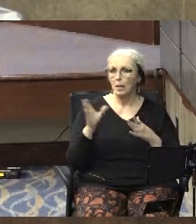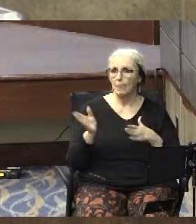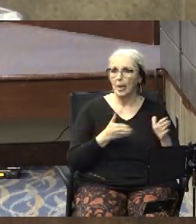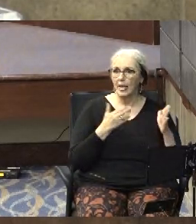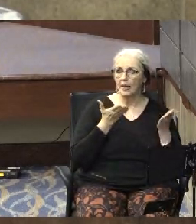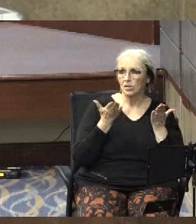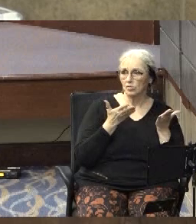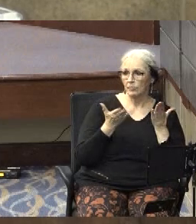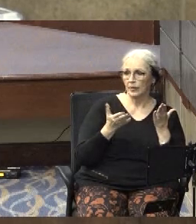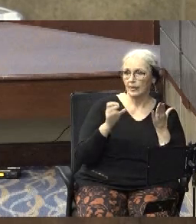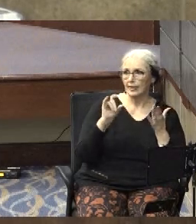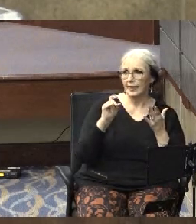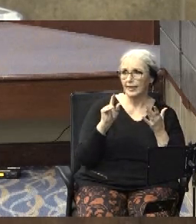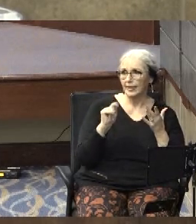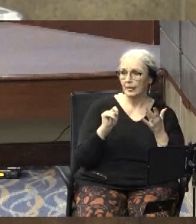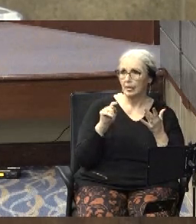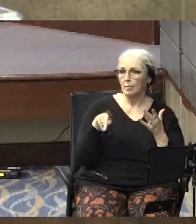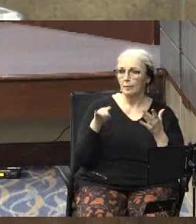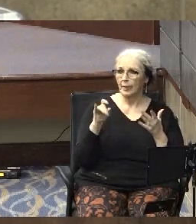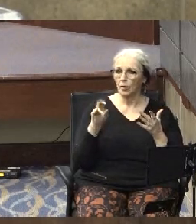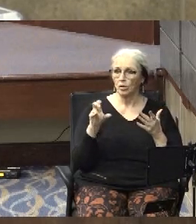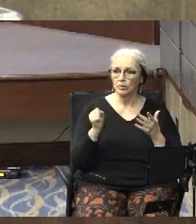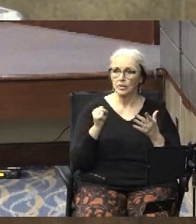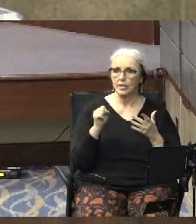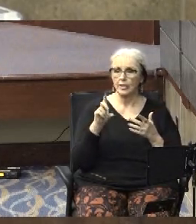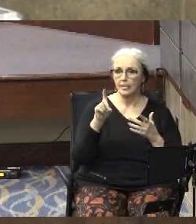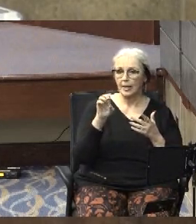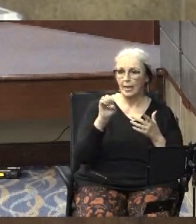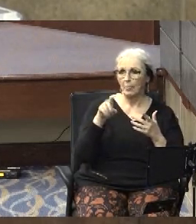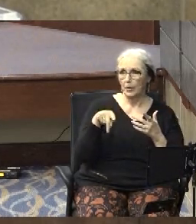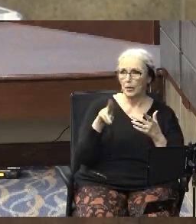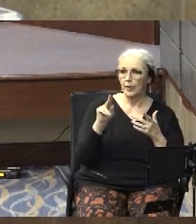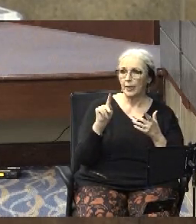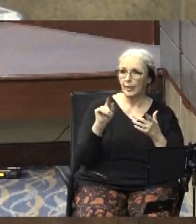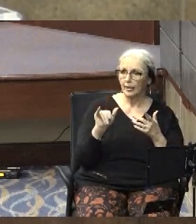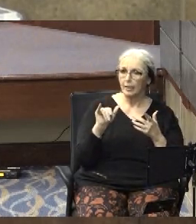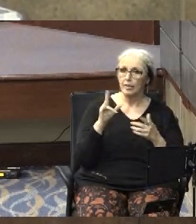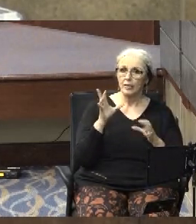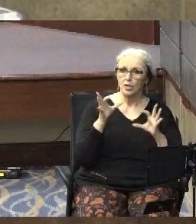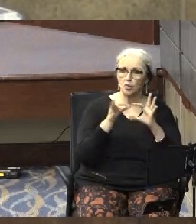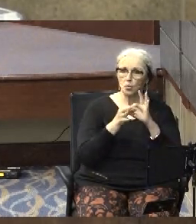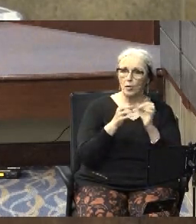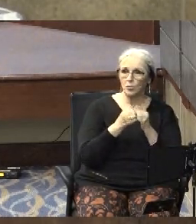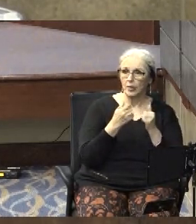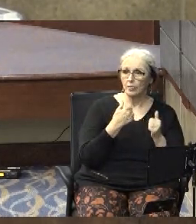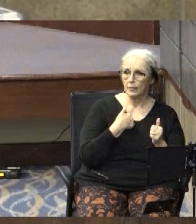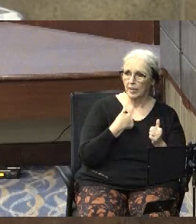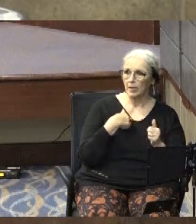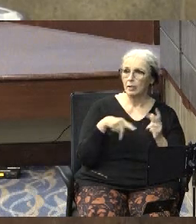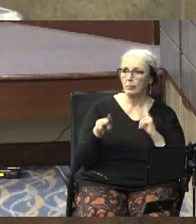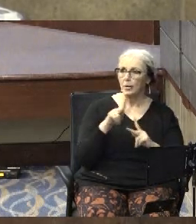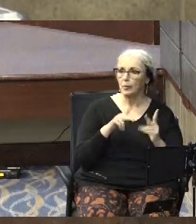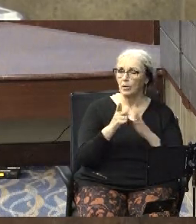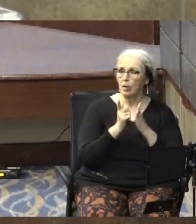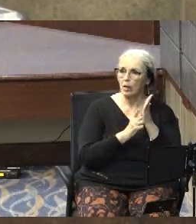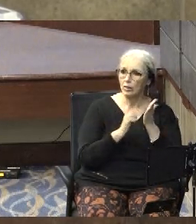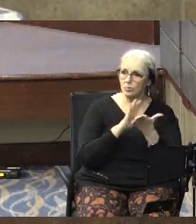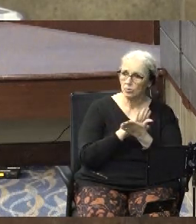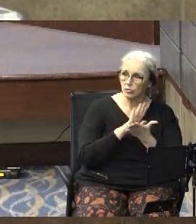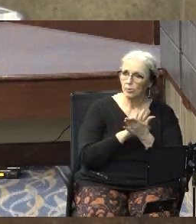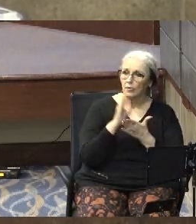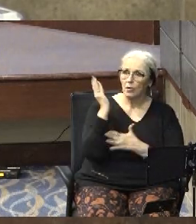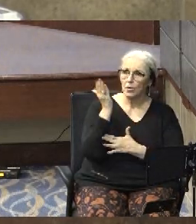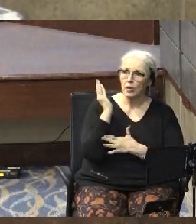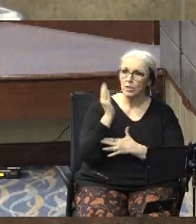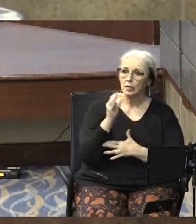Services, Clint Peters, and to our Deputy City Attorney, who joined me with the People's Law School for a presentation. I know